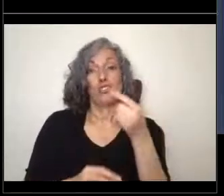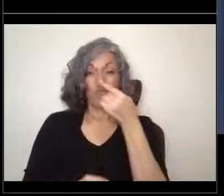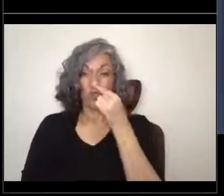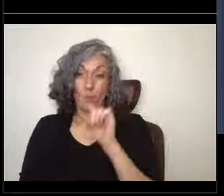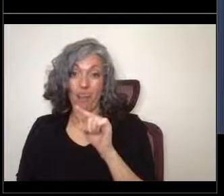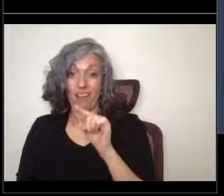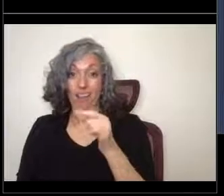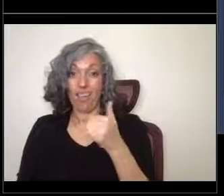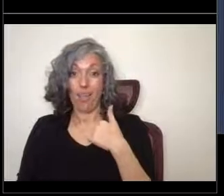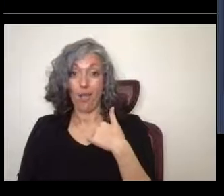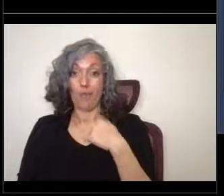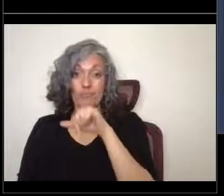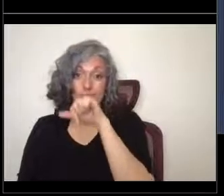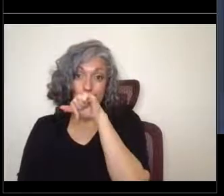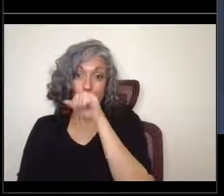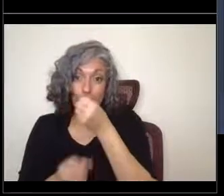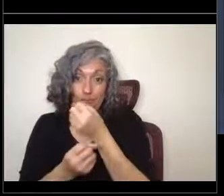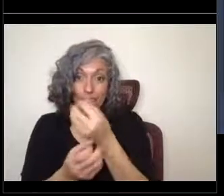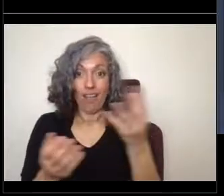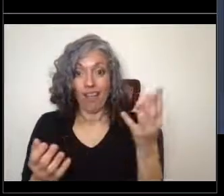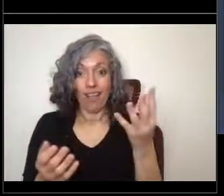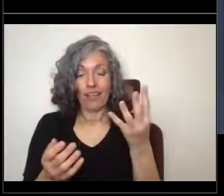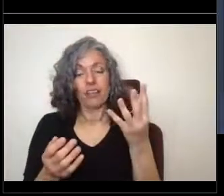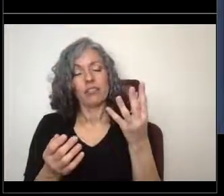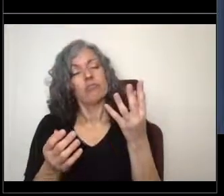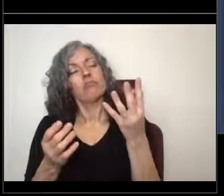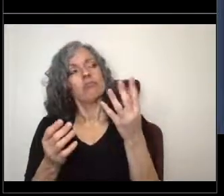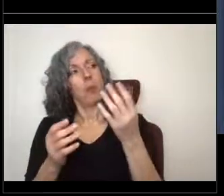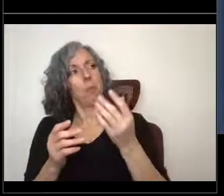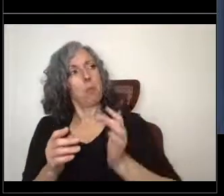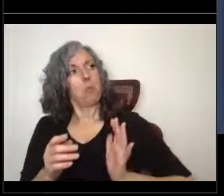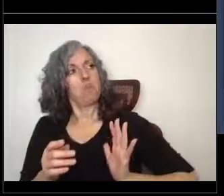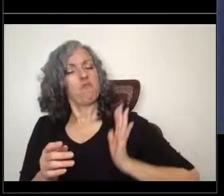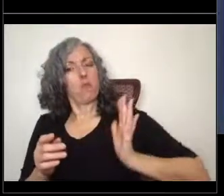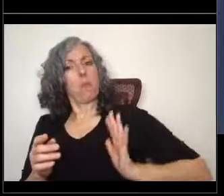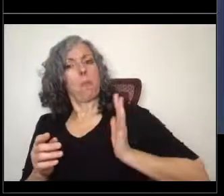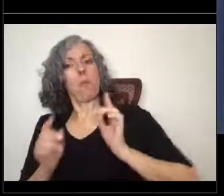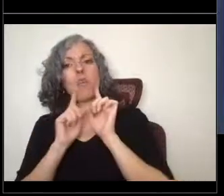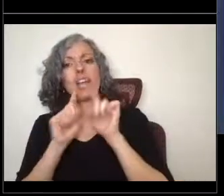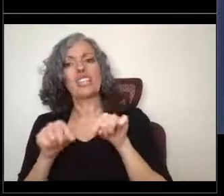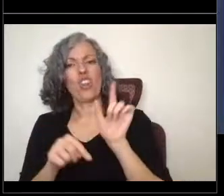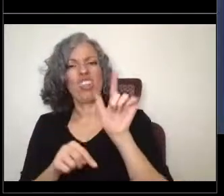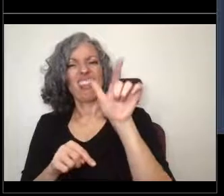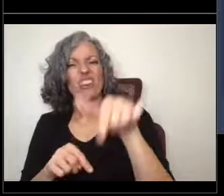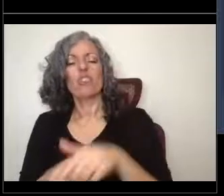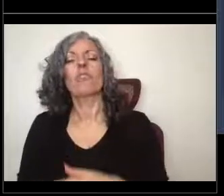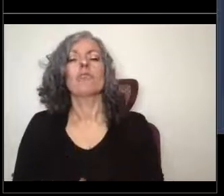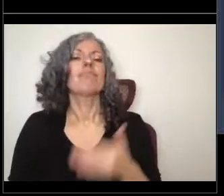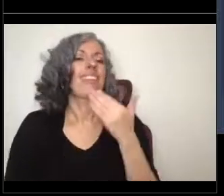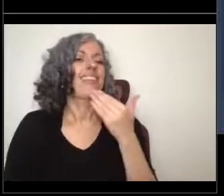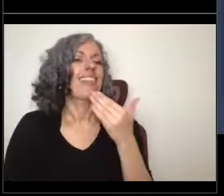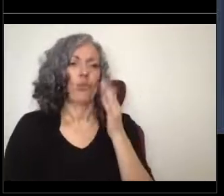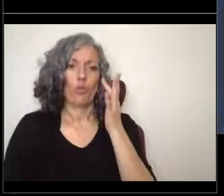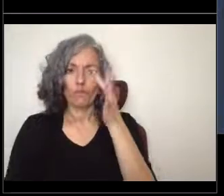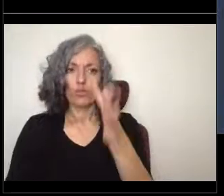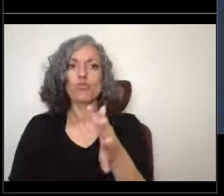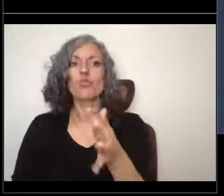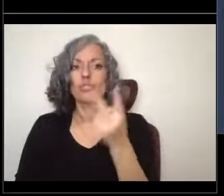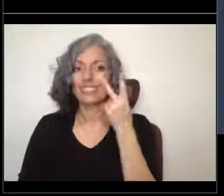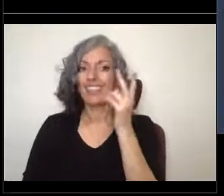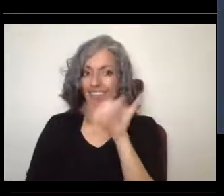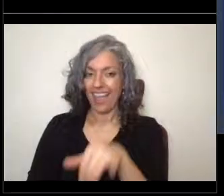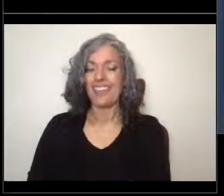to just provide a formal response to that. Okay, thank you. Appreciate that. Thank you. I'll look forward to seeing that. Do